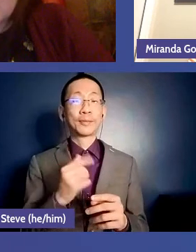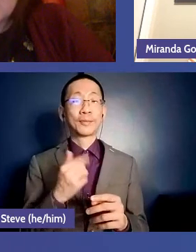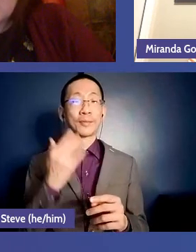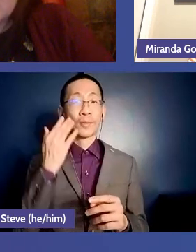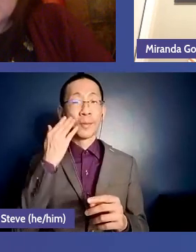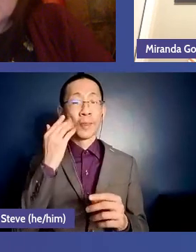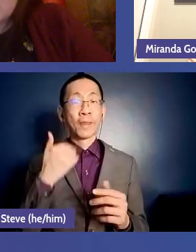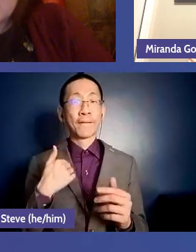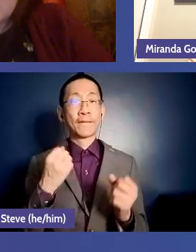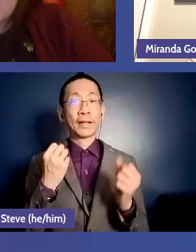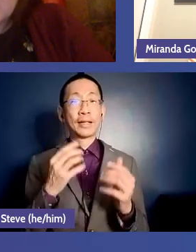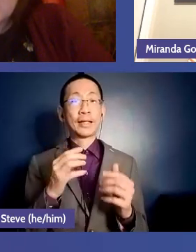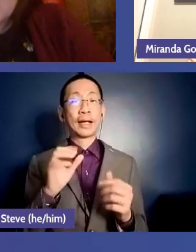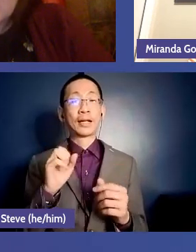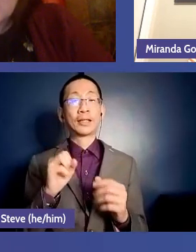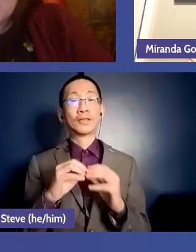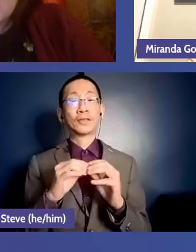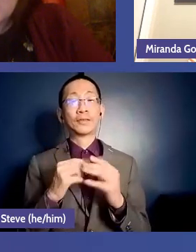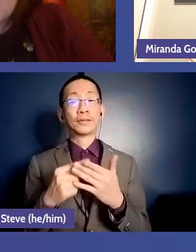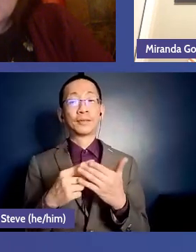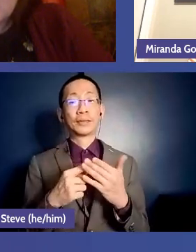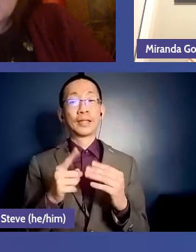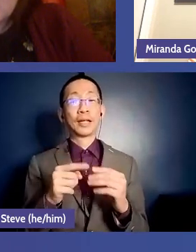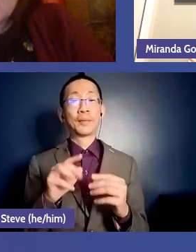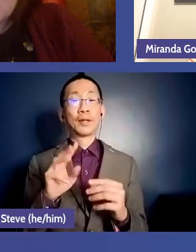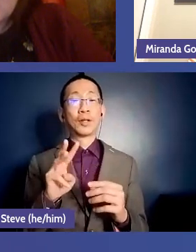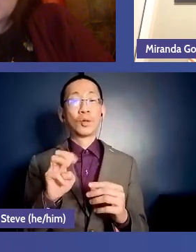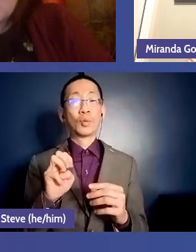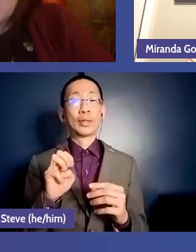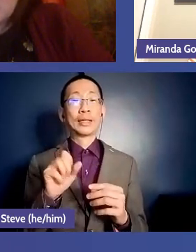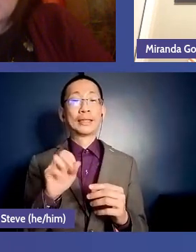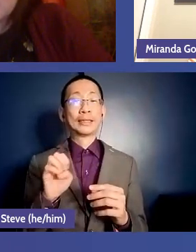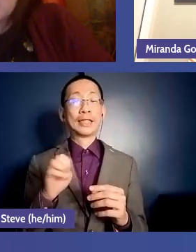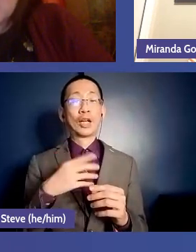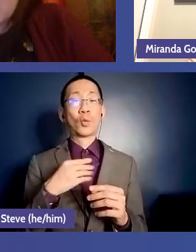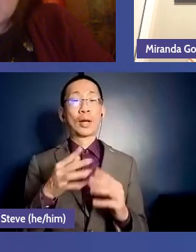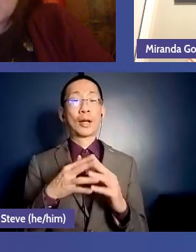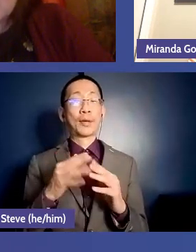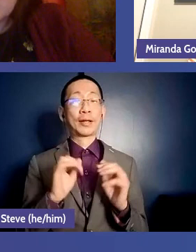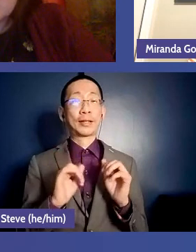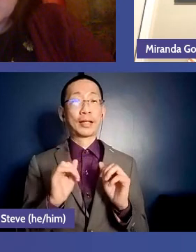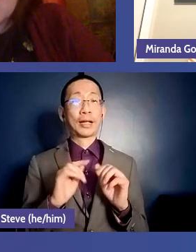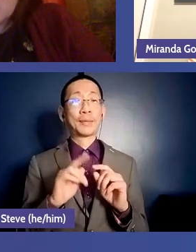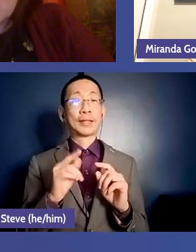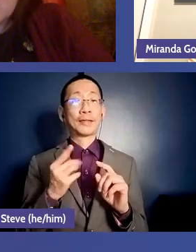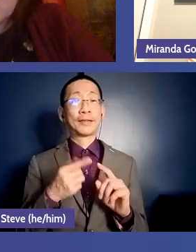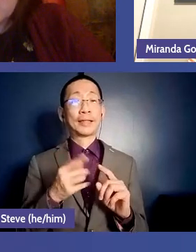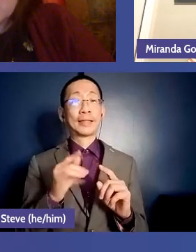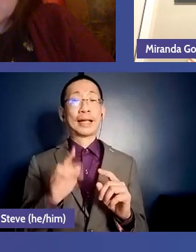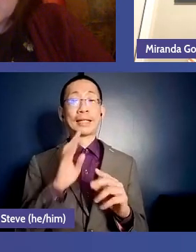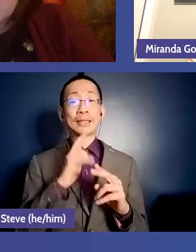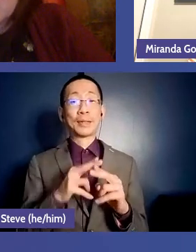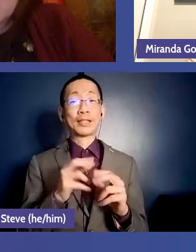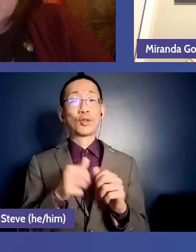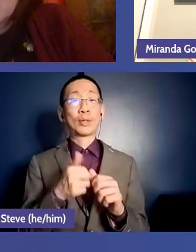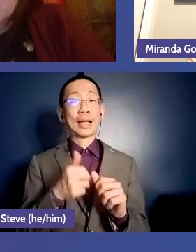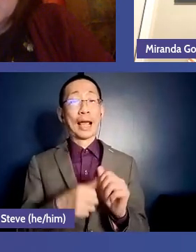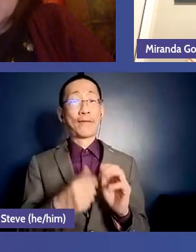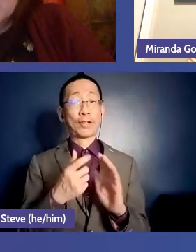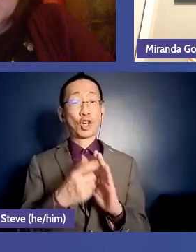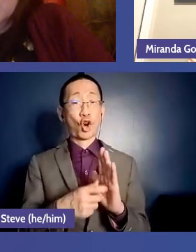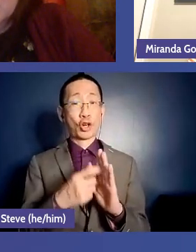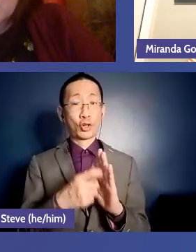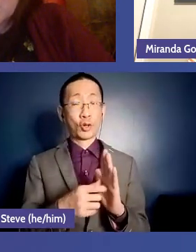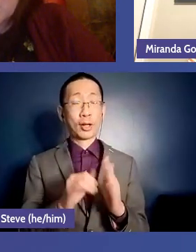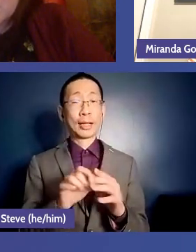there is a lot of scuttlebutt about the We See You White American Theater, but like the fact that that thing is being mentioned in every single article that